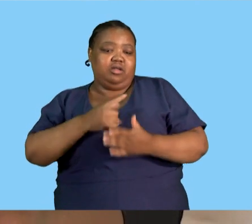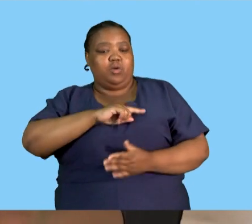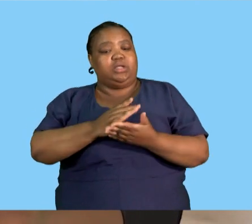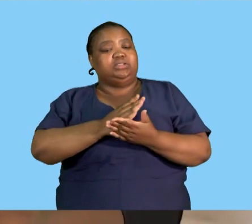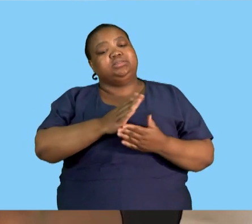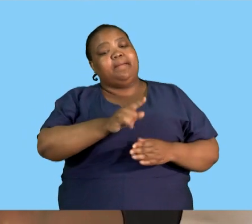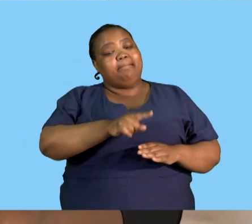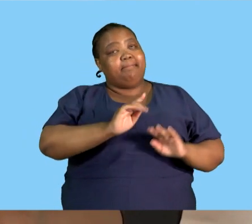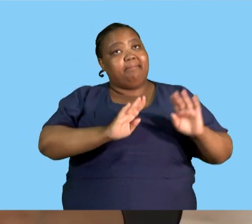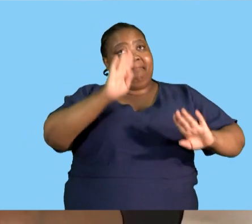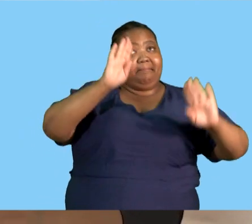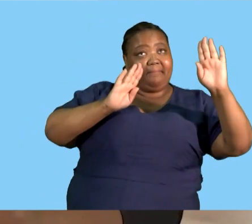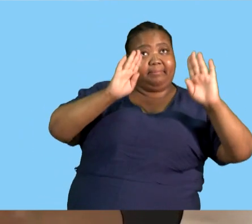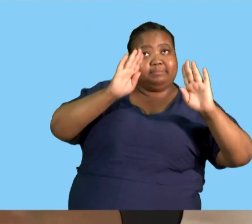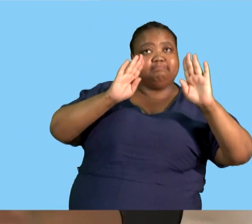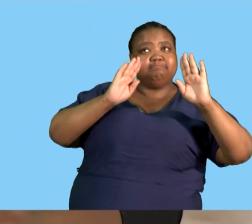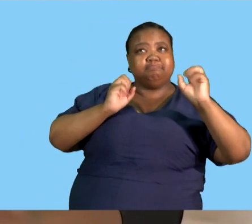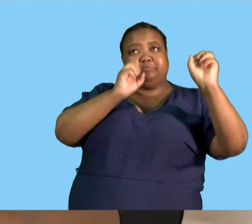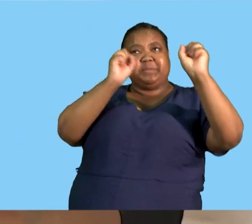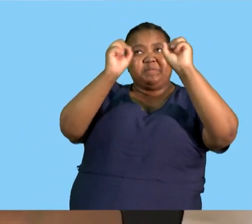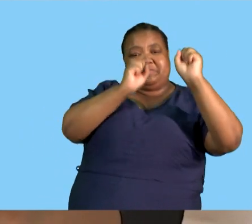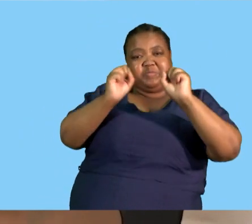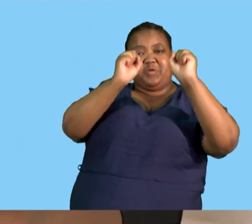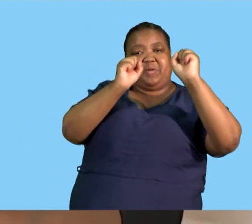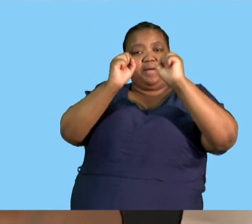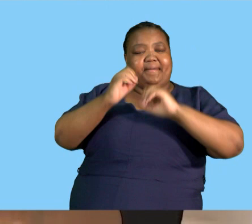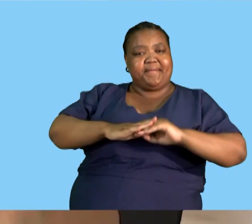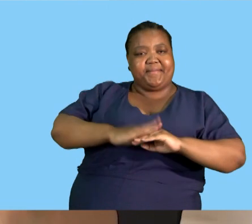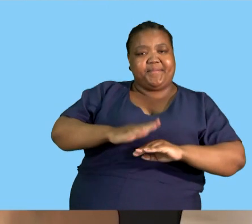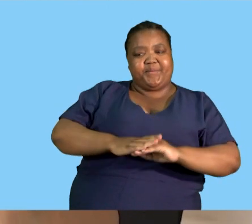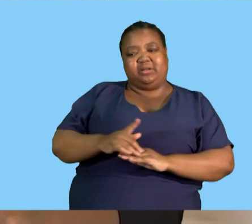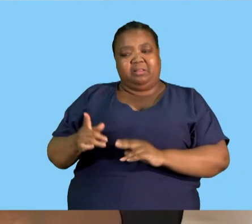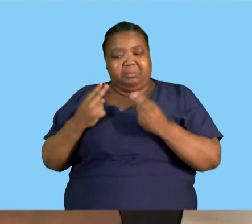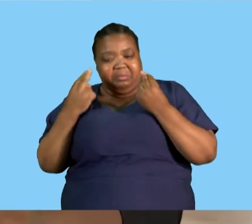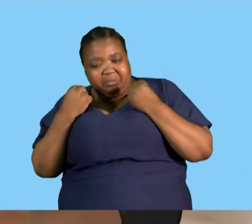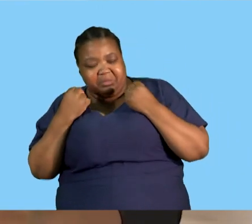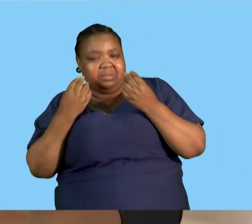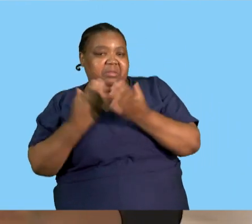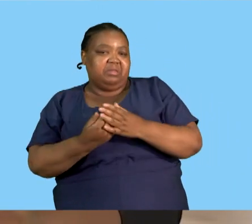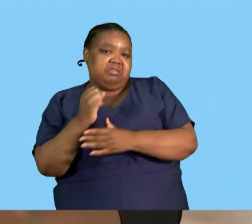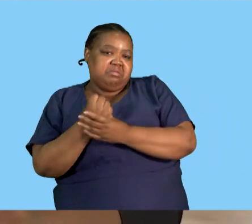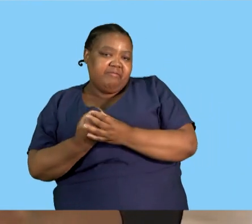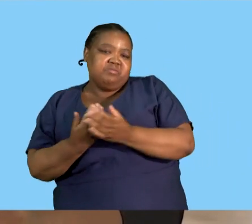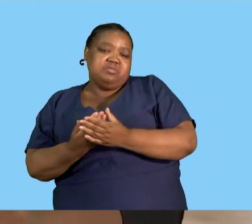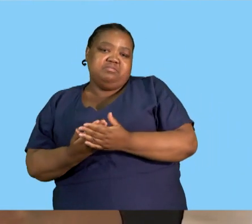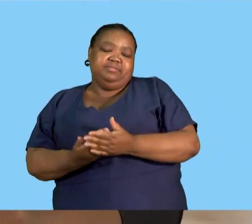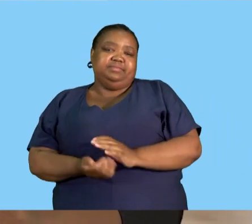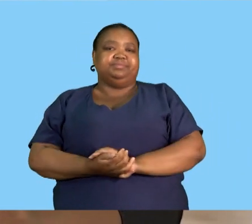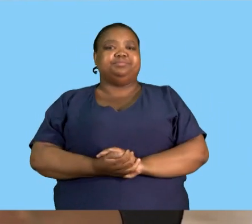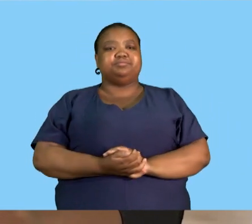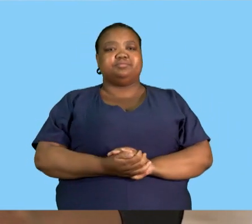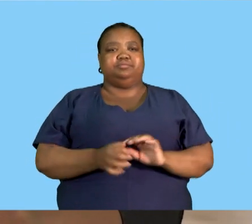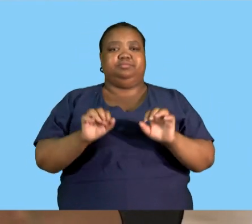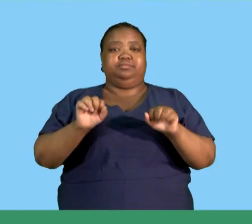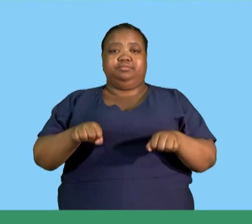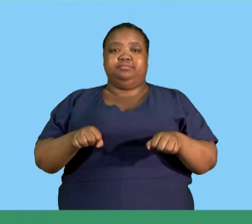been dominating, is the one that is taking forever or talking or taking the amount of time with the discussion. So the